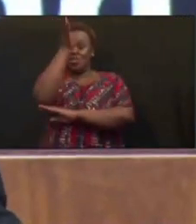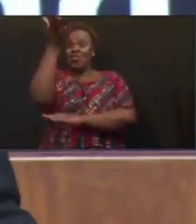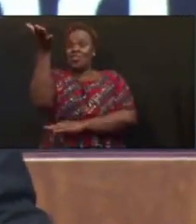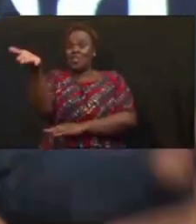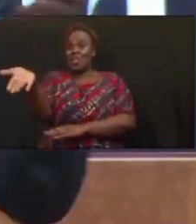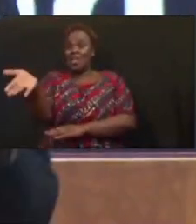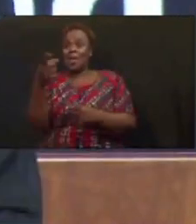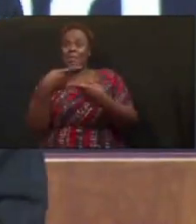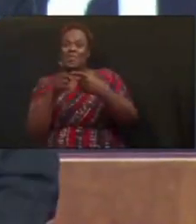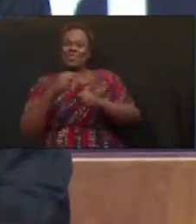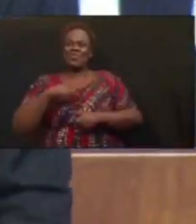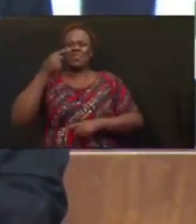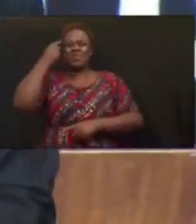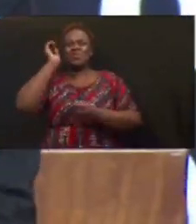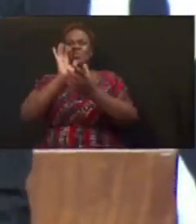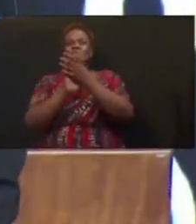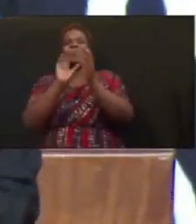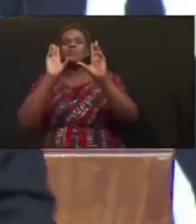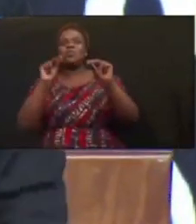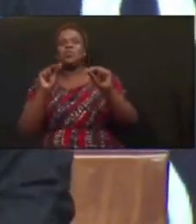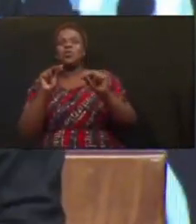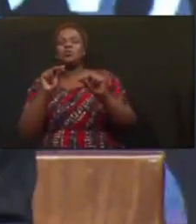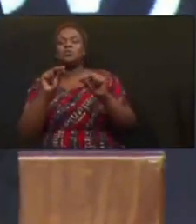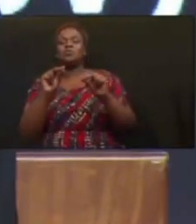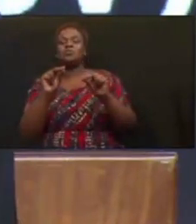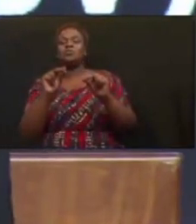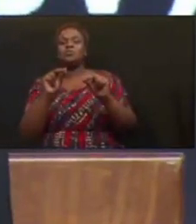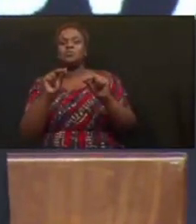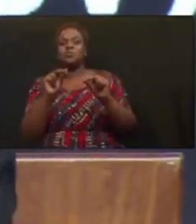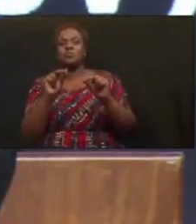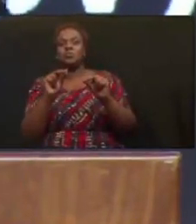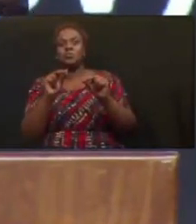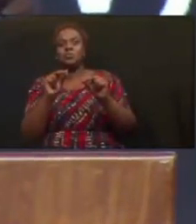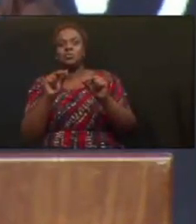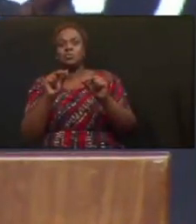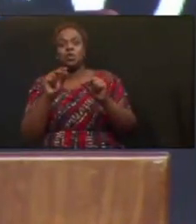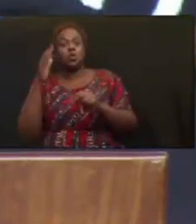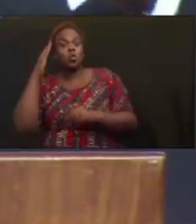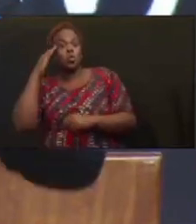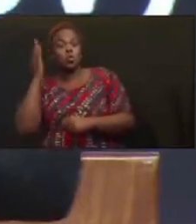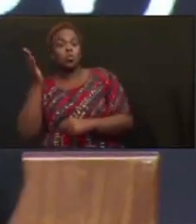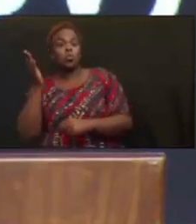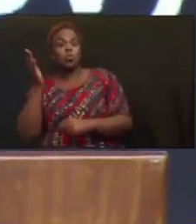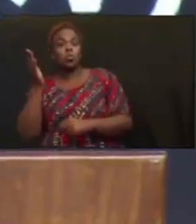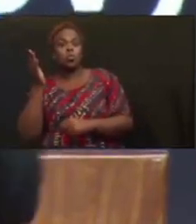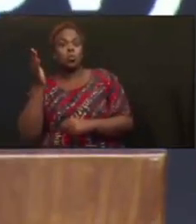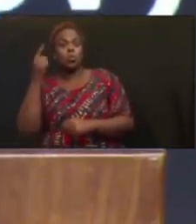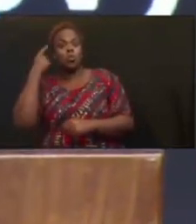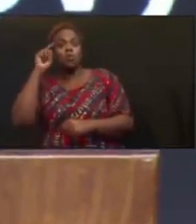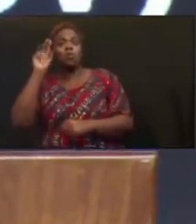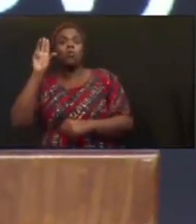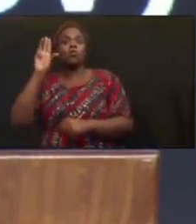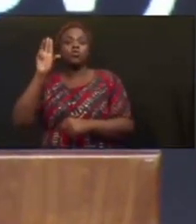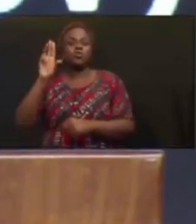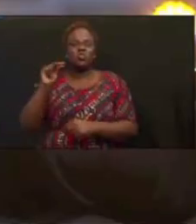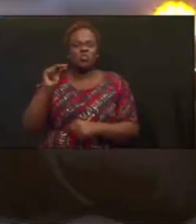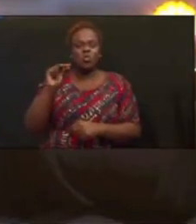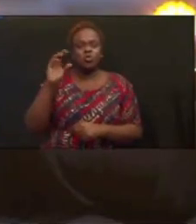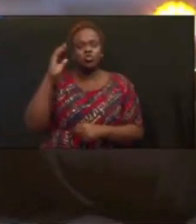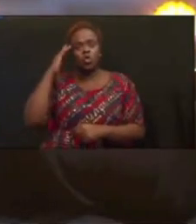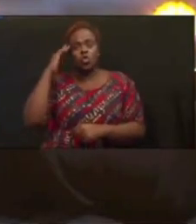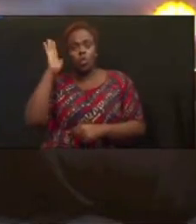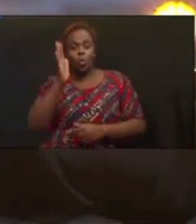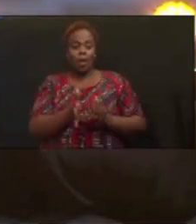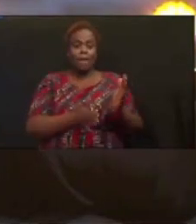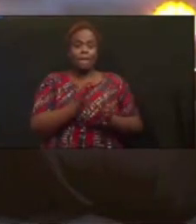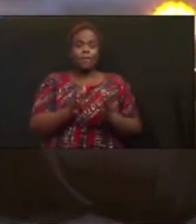not. This is surely the gates of heaven, the house of God. Do you know, for not discerning purpose,